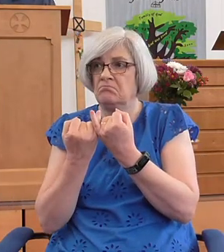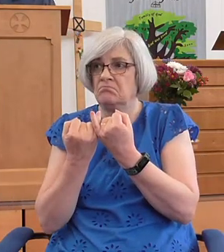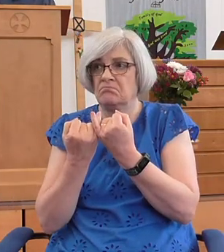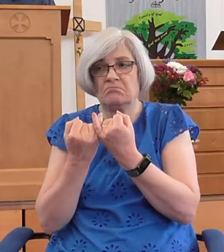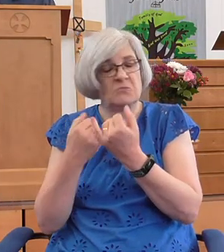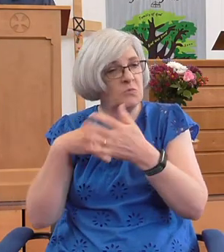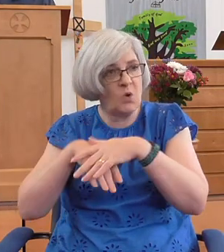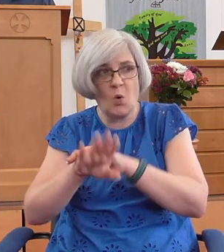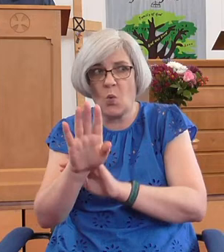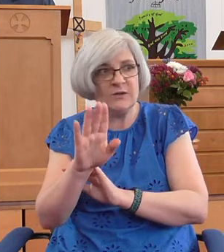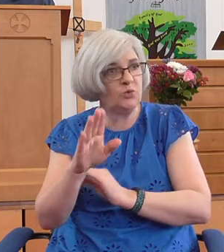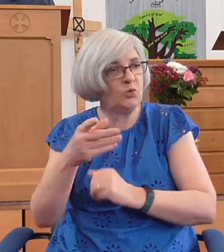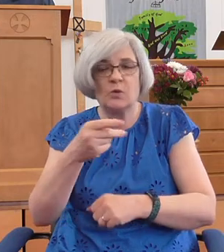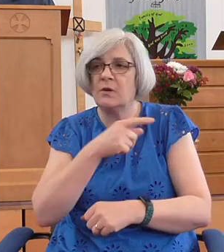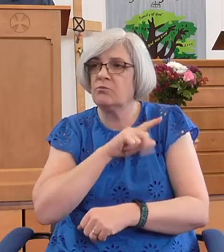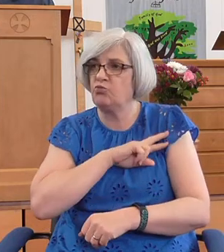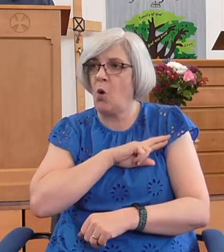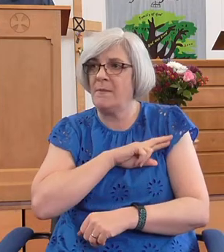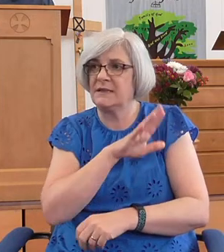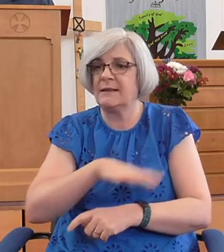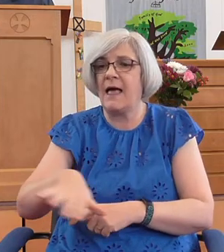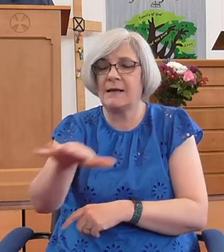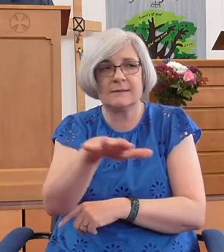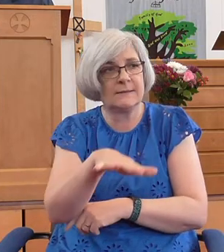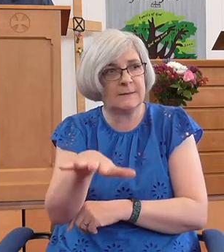enter the promised land.